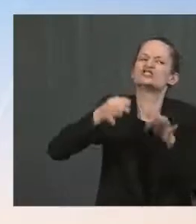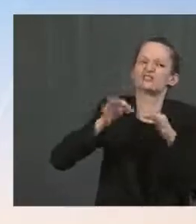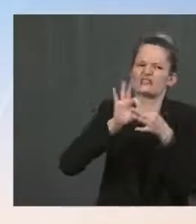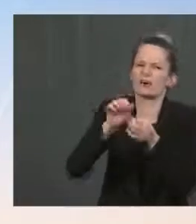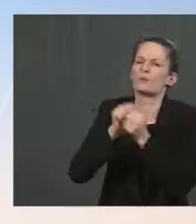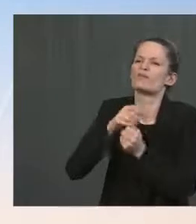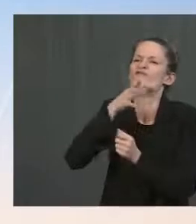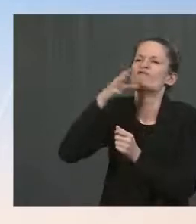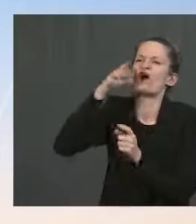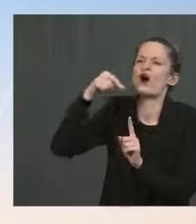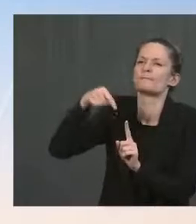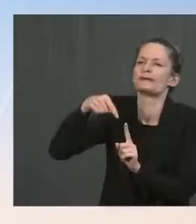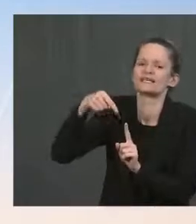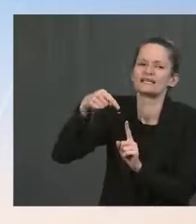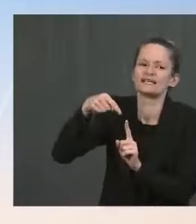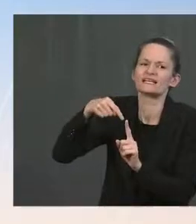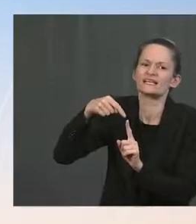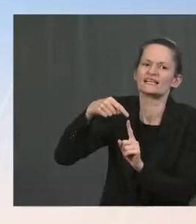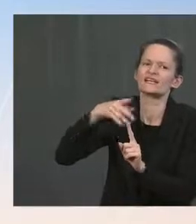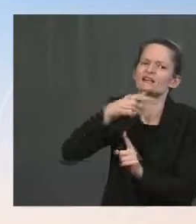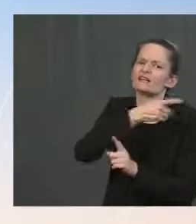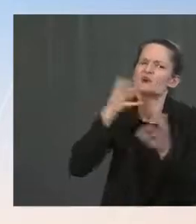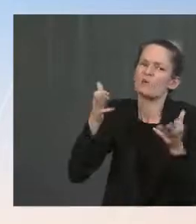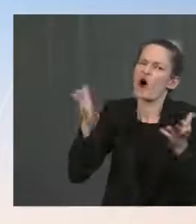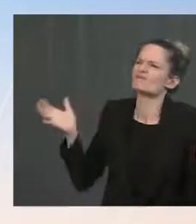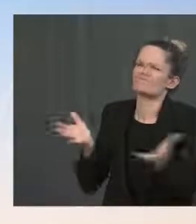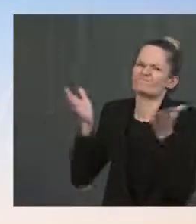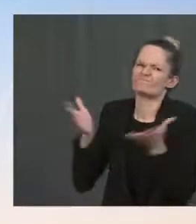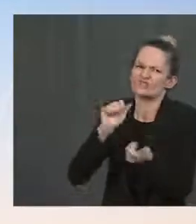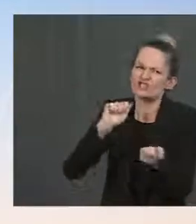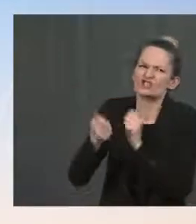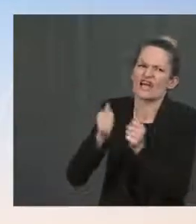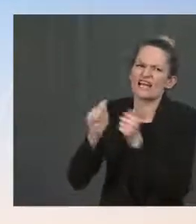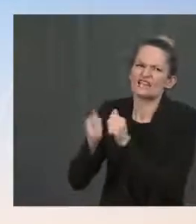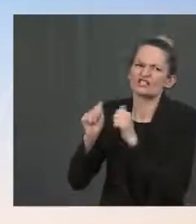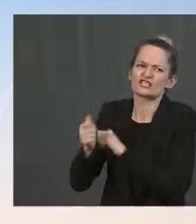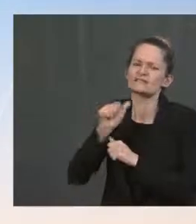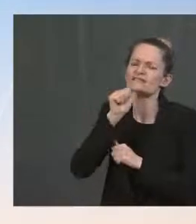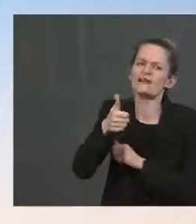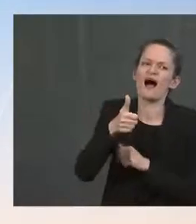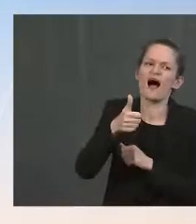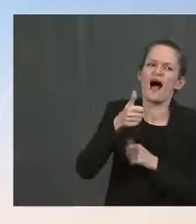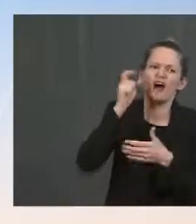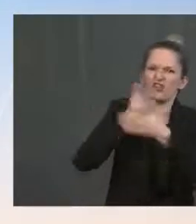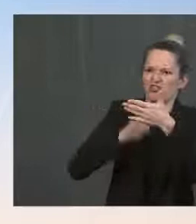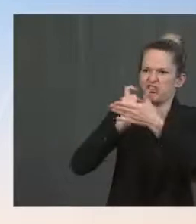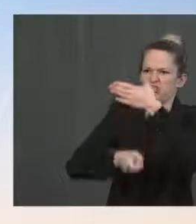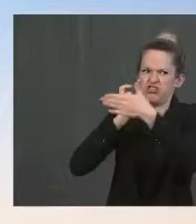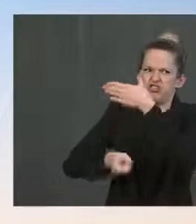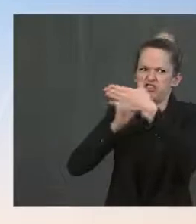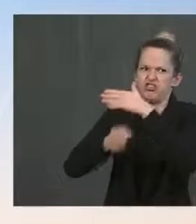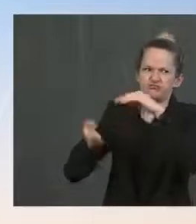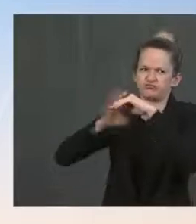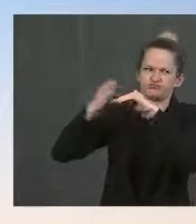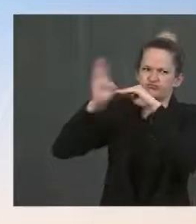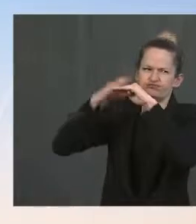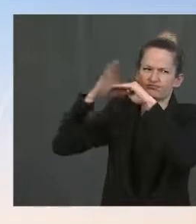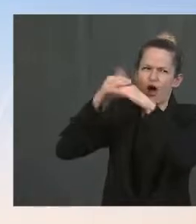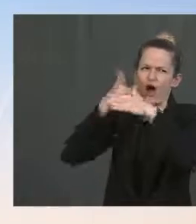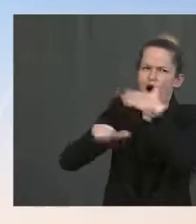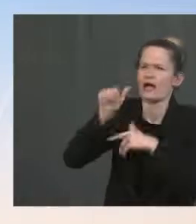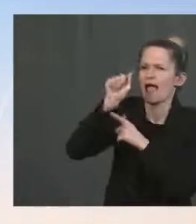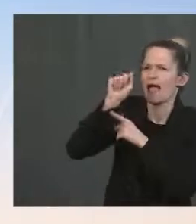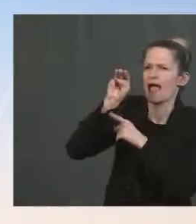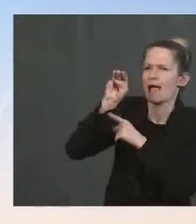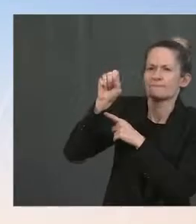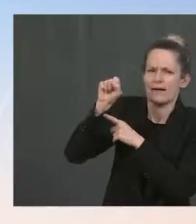on promoting competition and fair trade practices instead of being buried into AMS. Are you going to